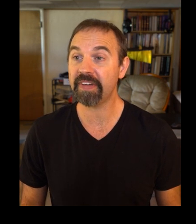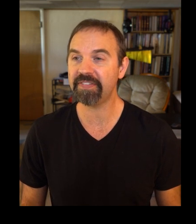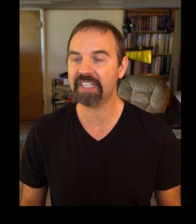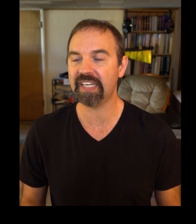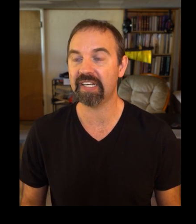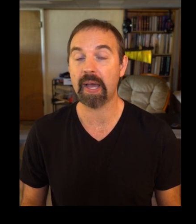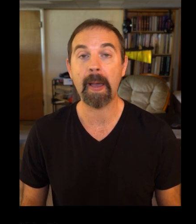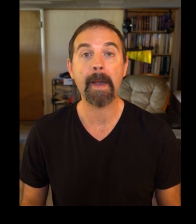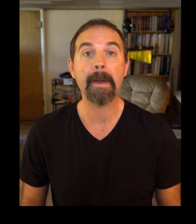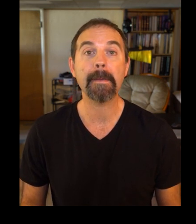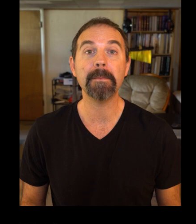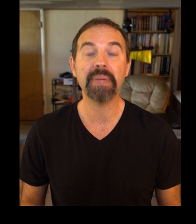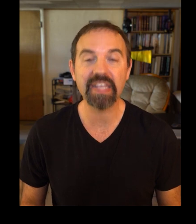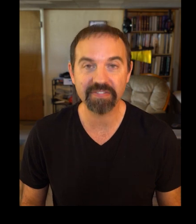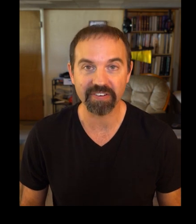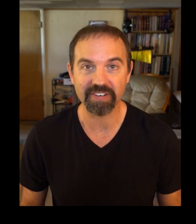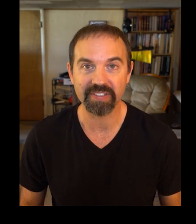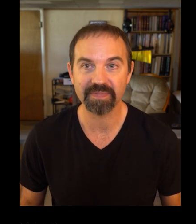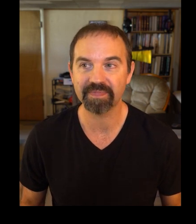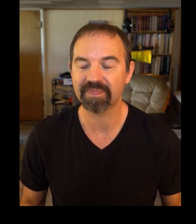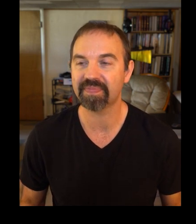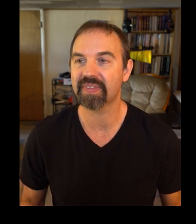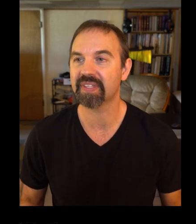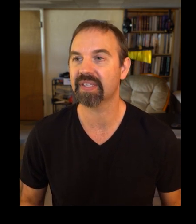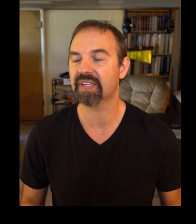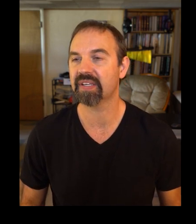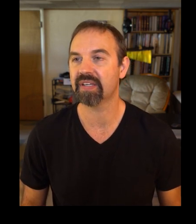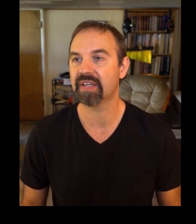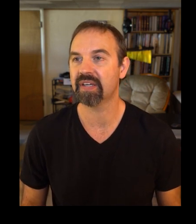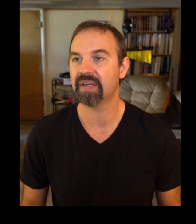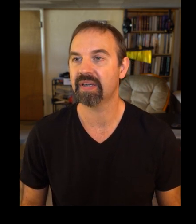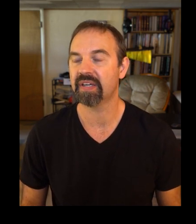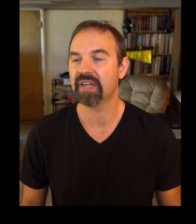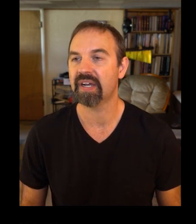Number 15, beaver.